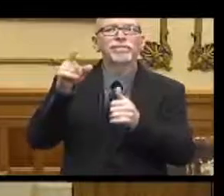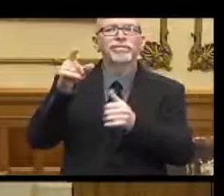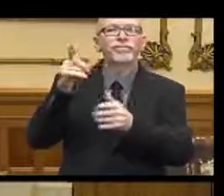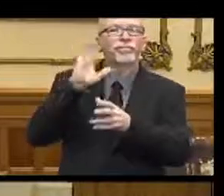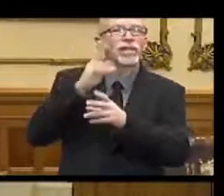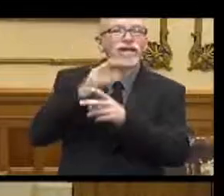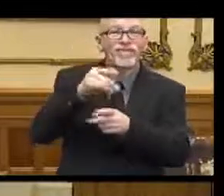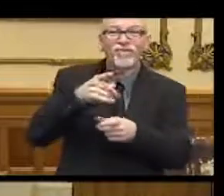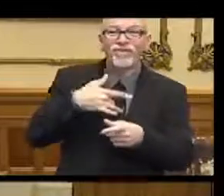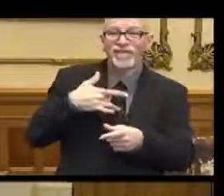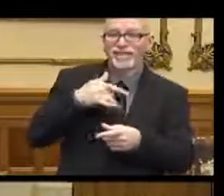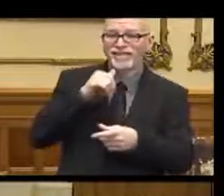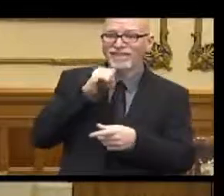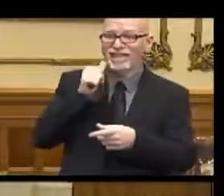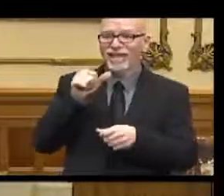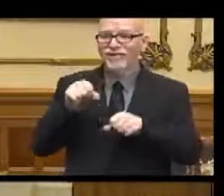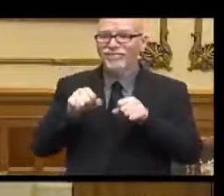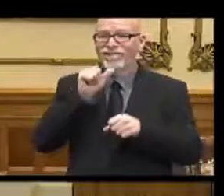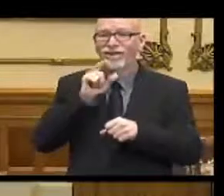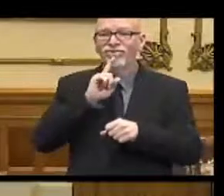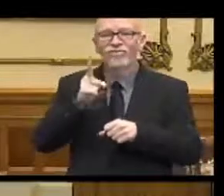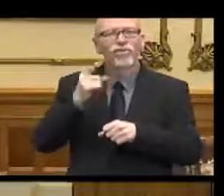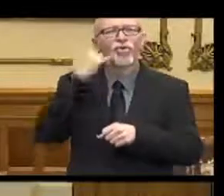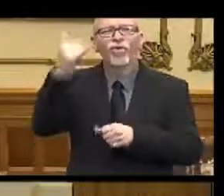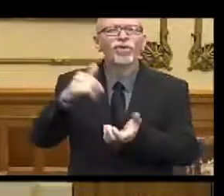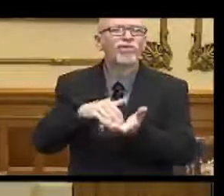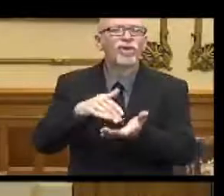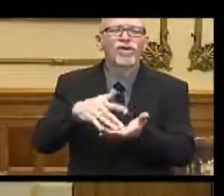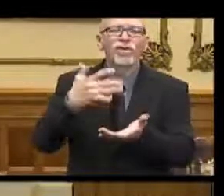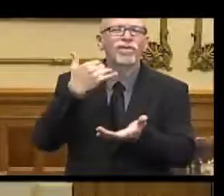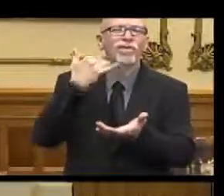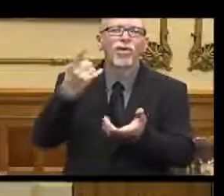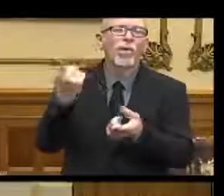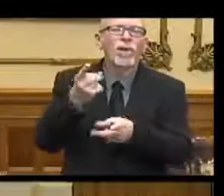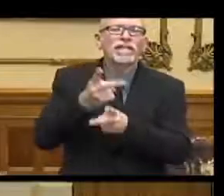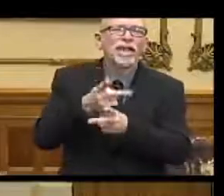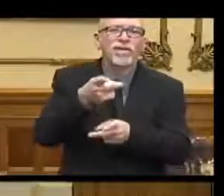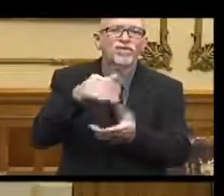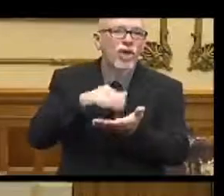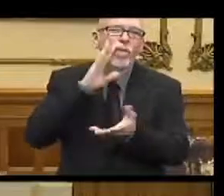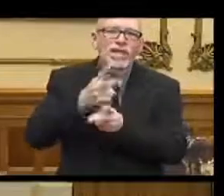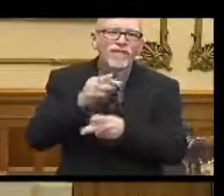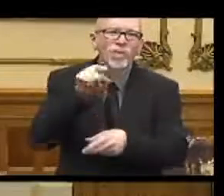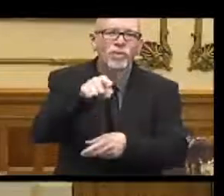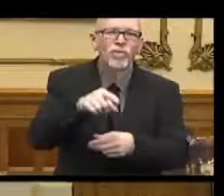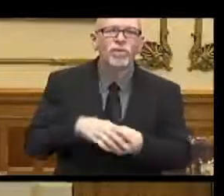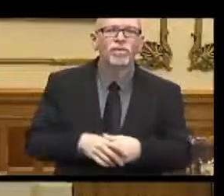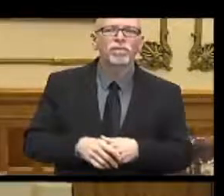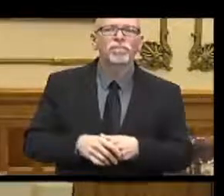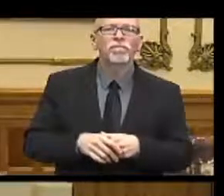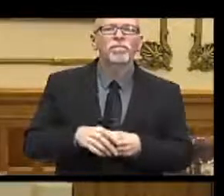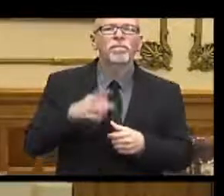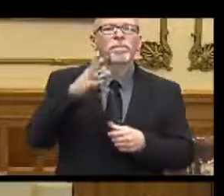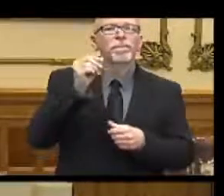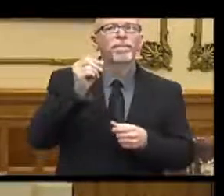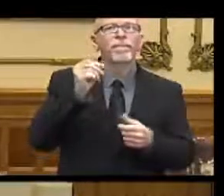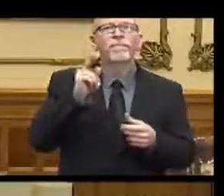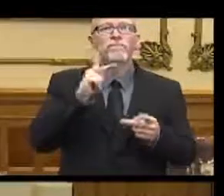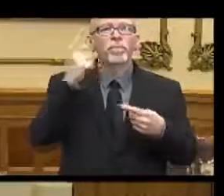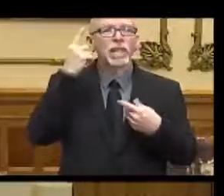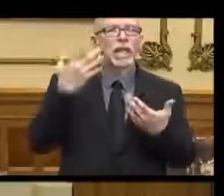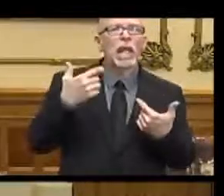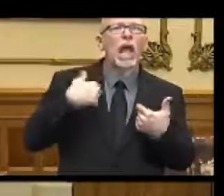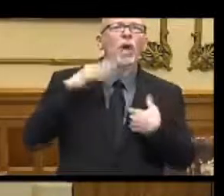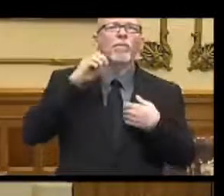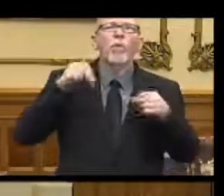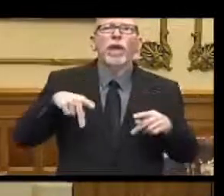about something, give them a call. They will always pick up the phone for you, and they'll always take care of you. And I don't want people to think, well, I'm going to be